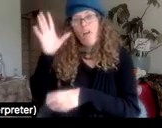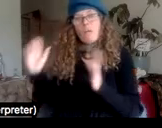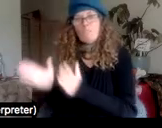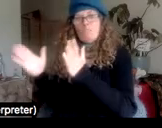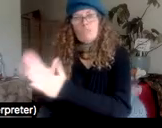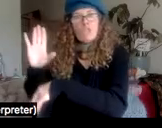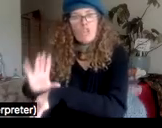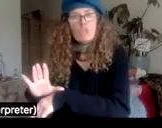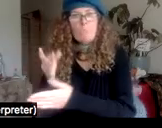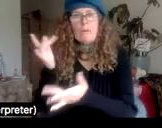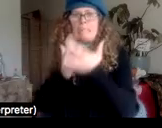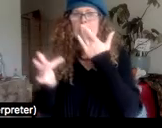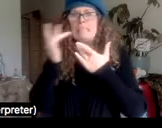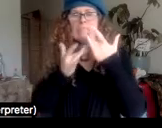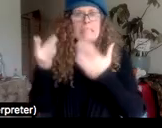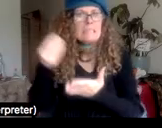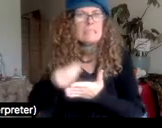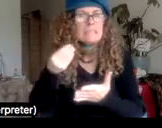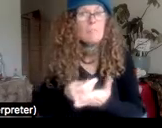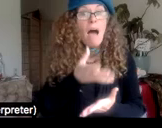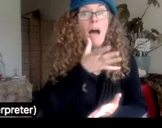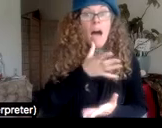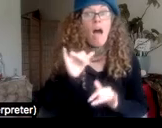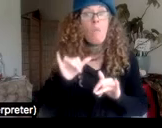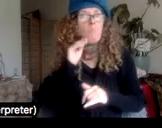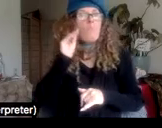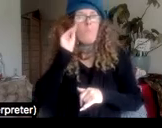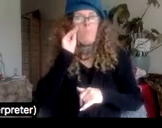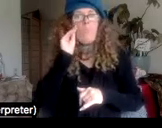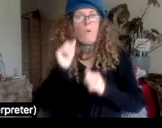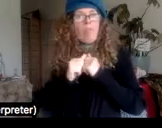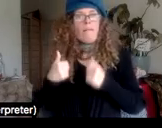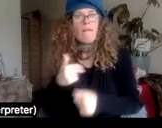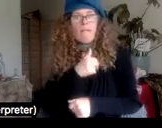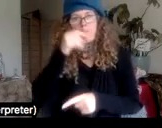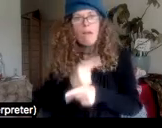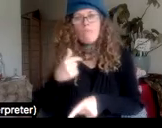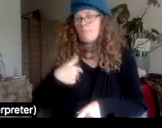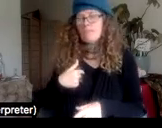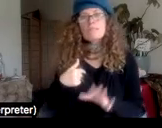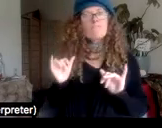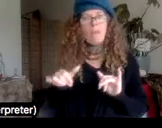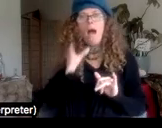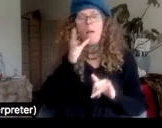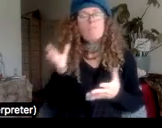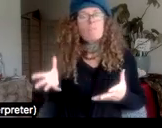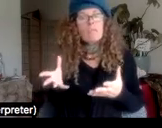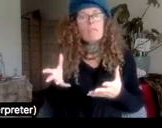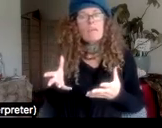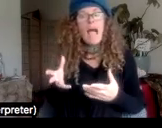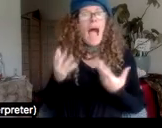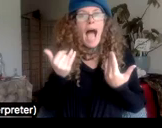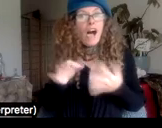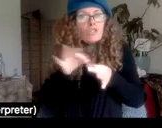church, and money was scarce. My mother stayed at home with my brother and me and made ends meet